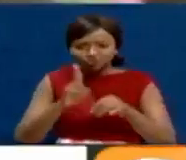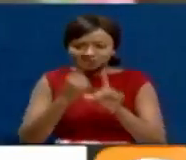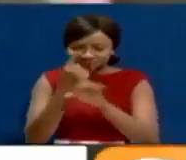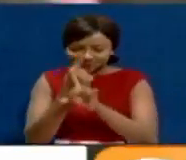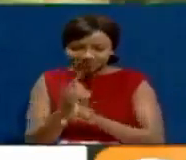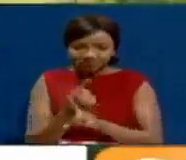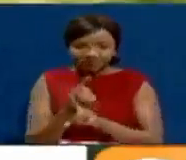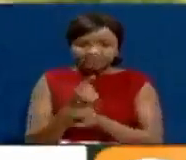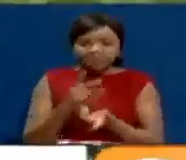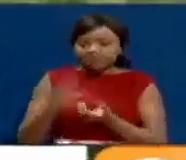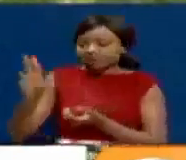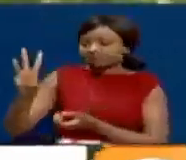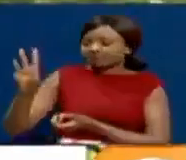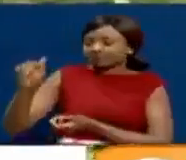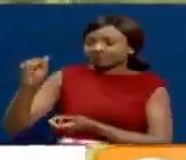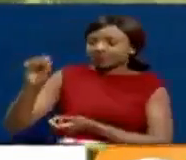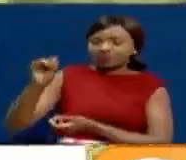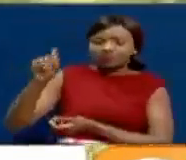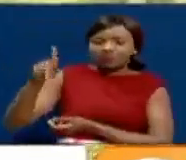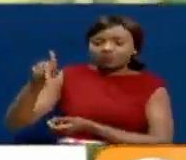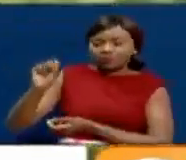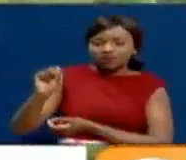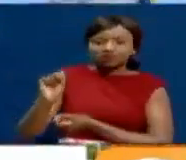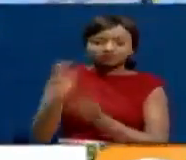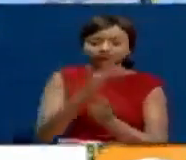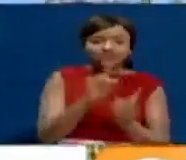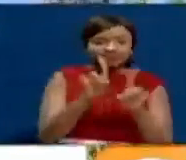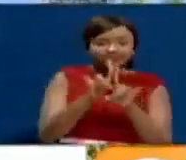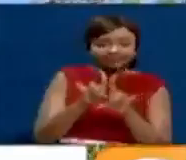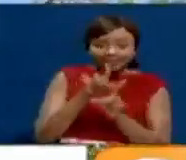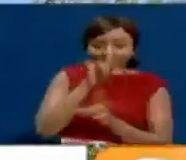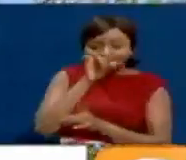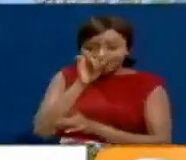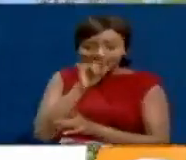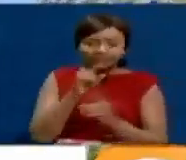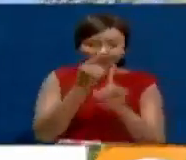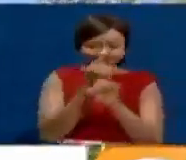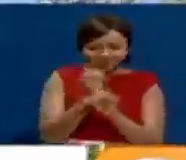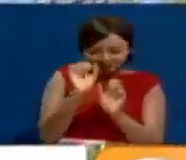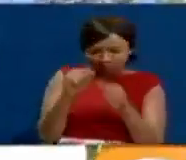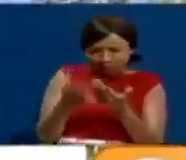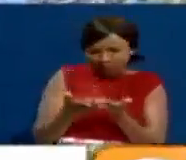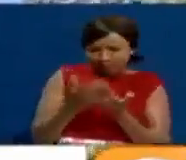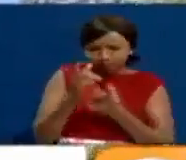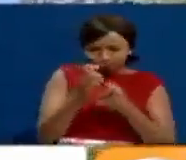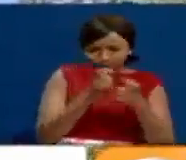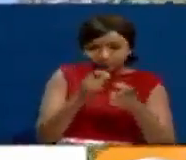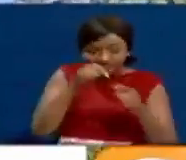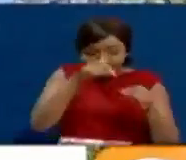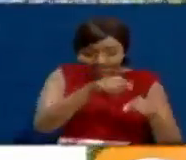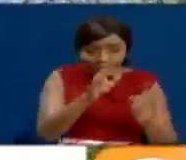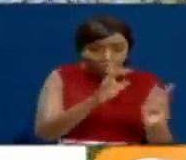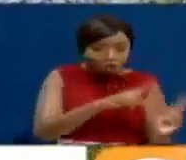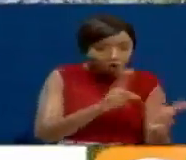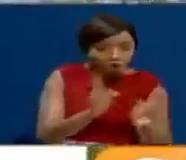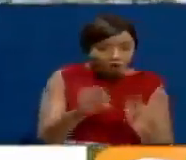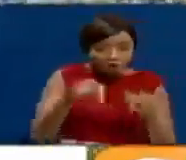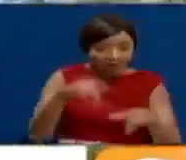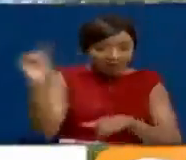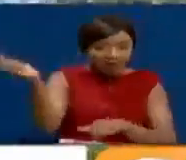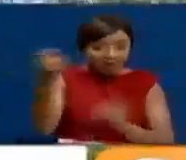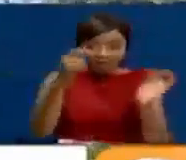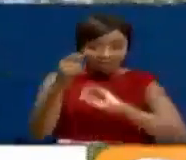such as wasps, birds and reptiles, could be used to control them. Desert locusts are not common in Kenya and can live